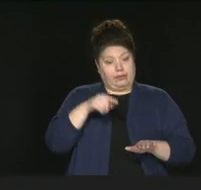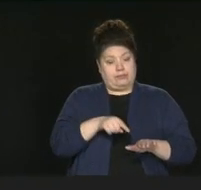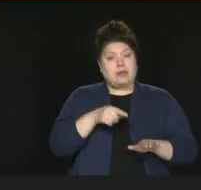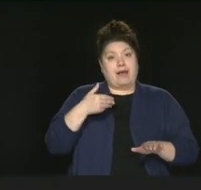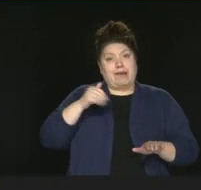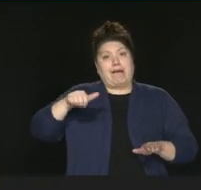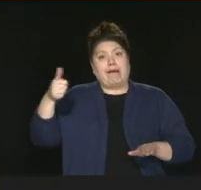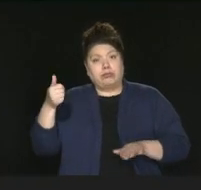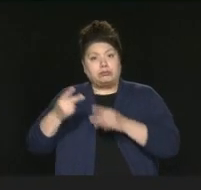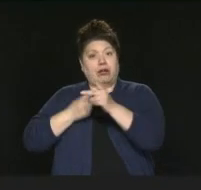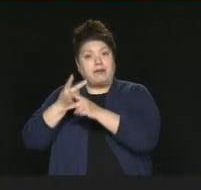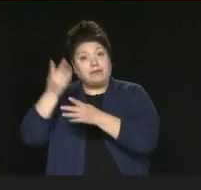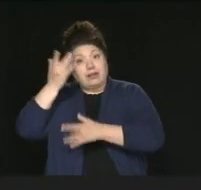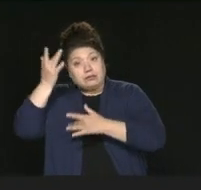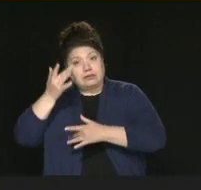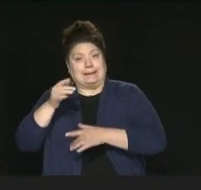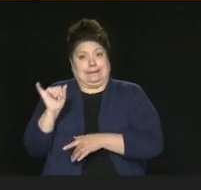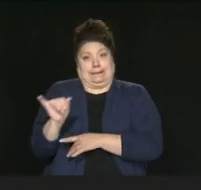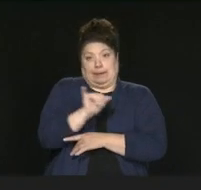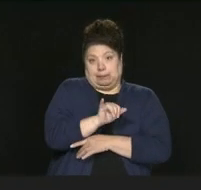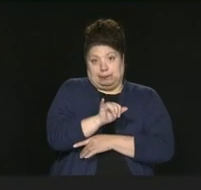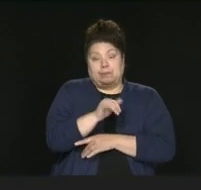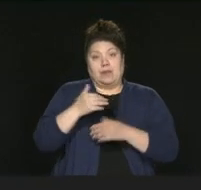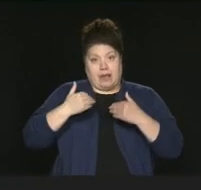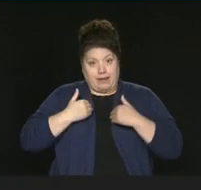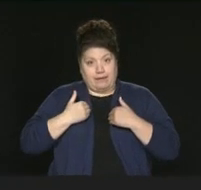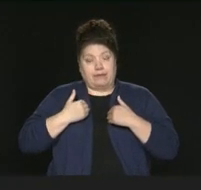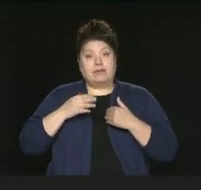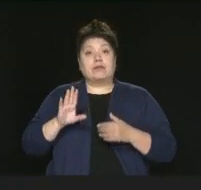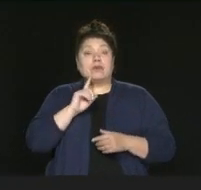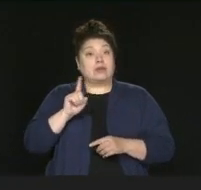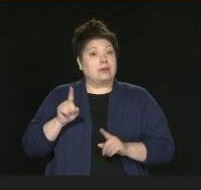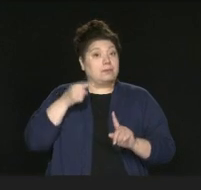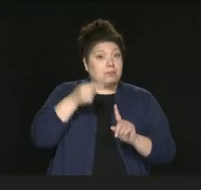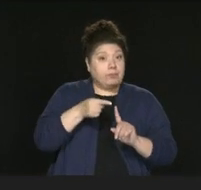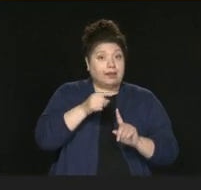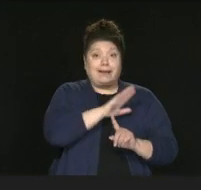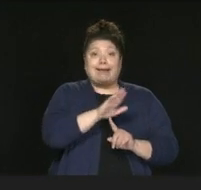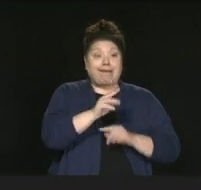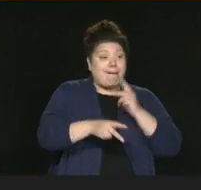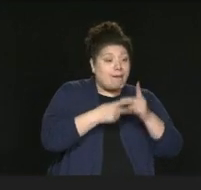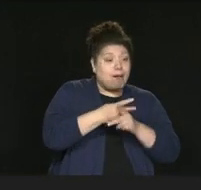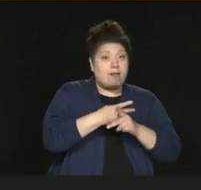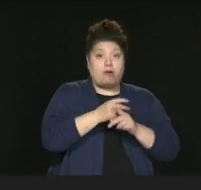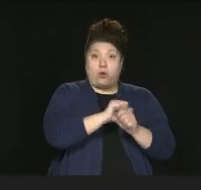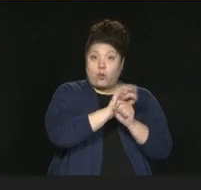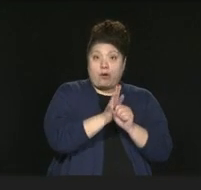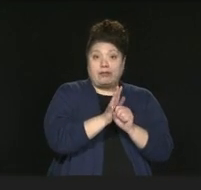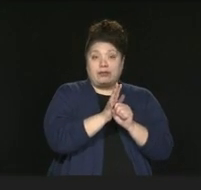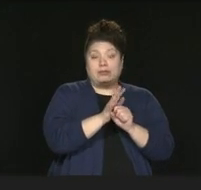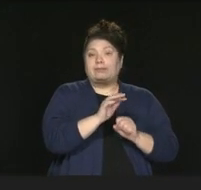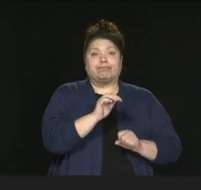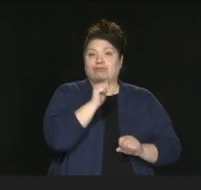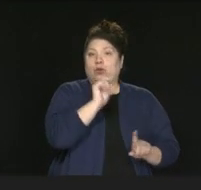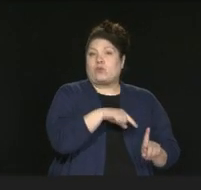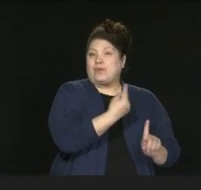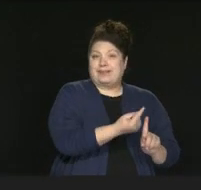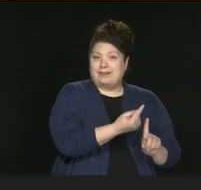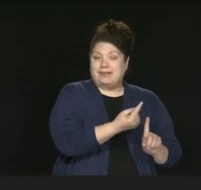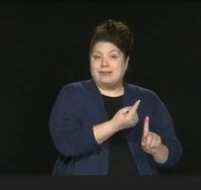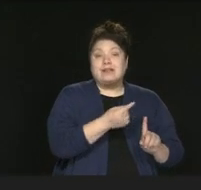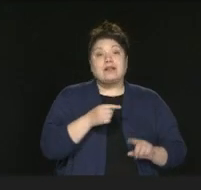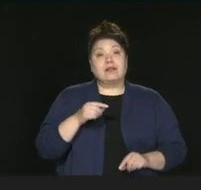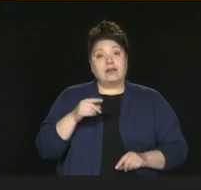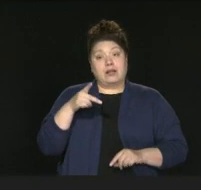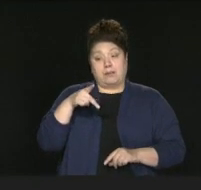not specific to COVID-19, and they will know how to manage that. And